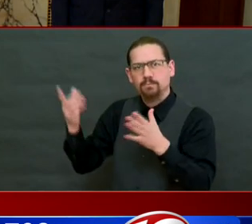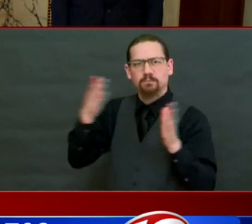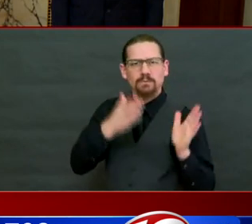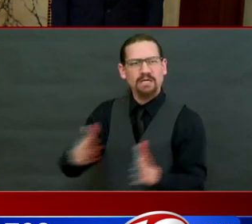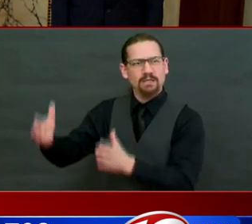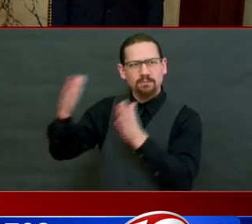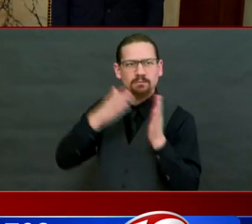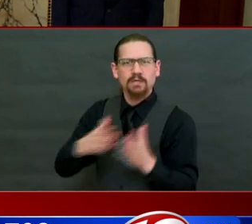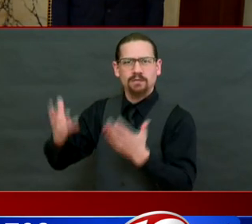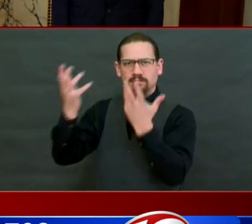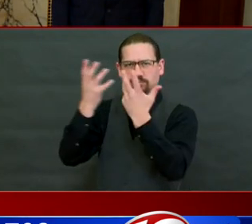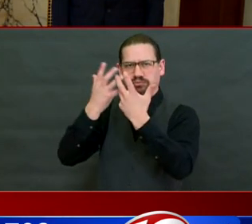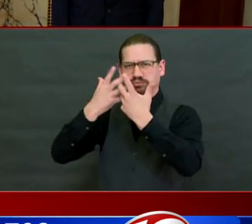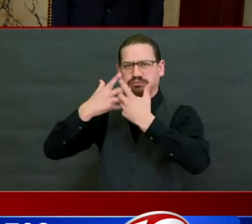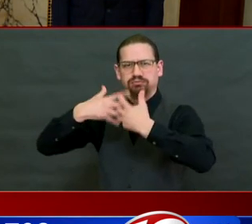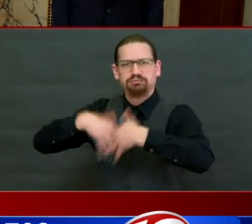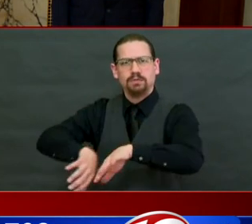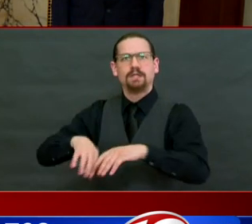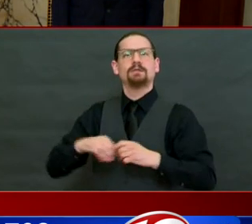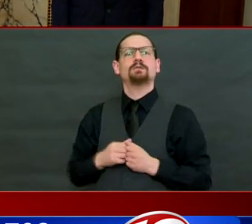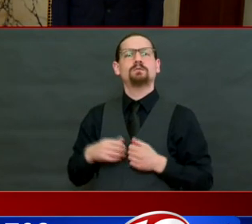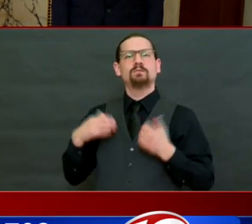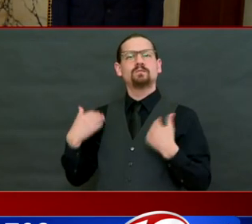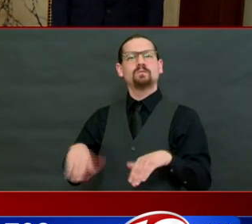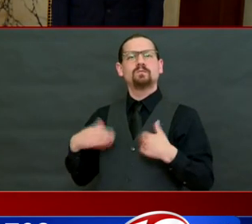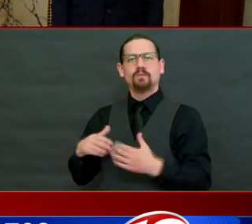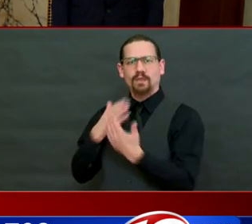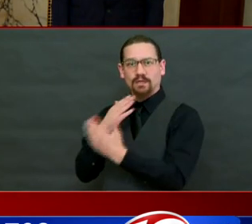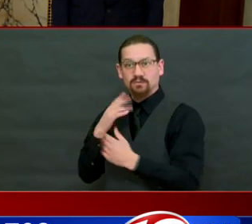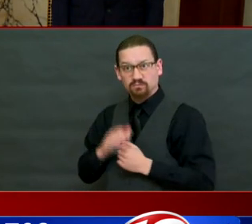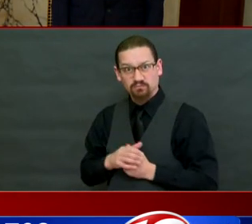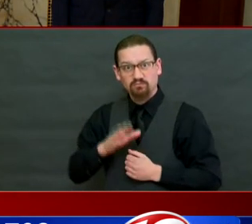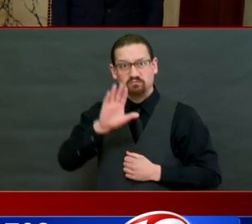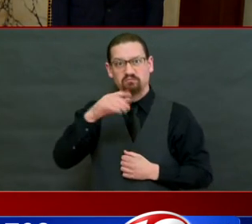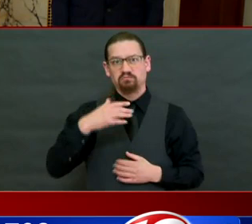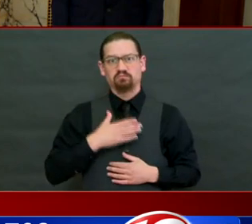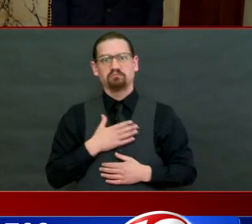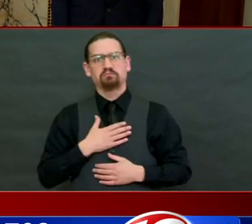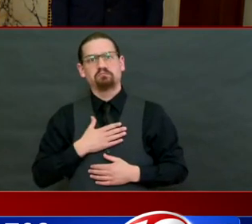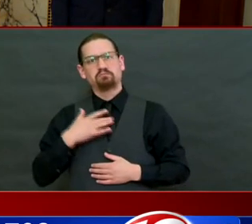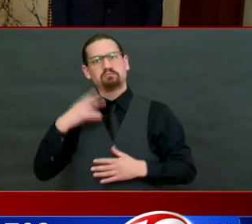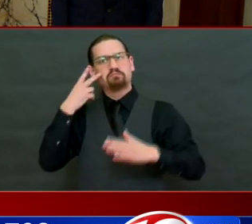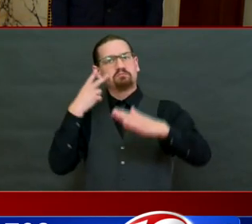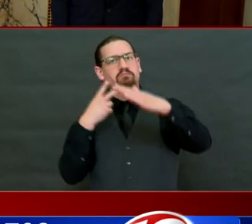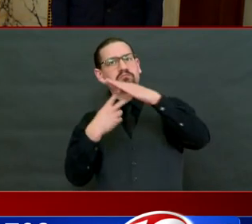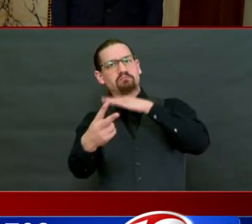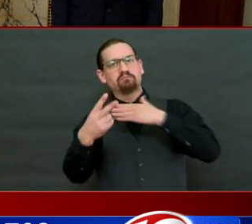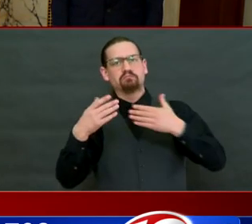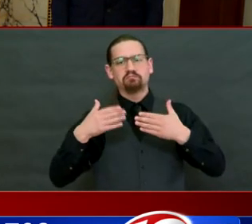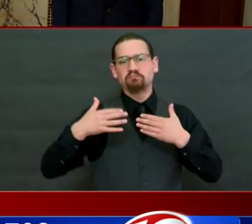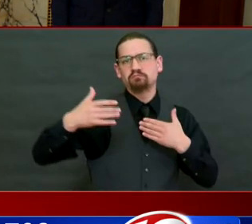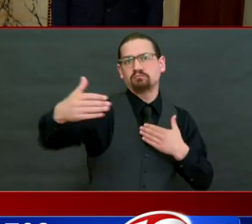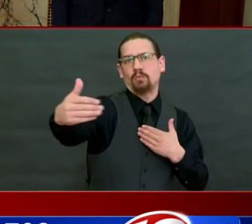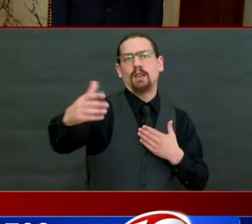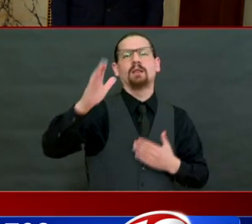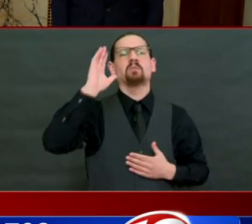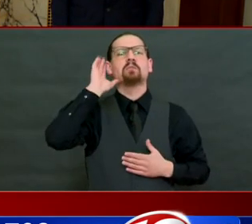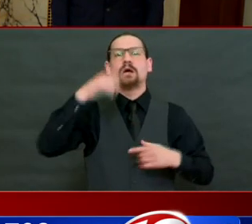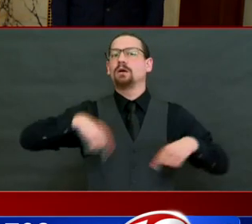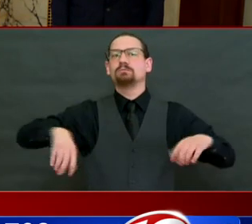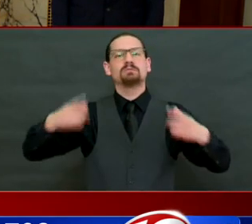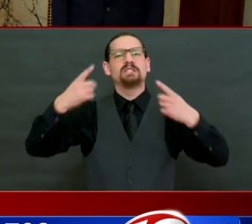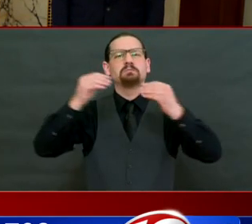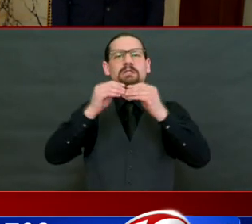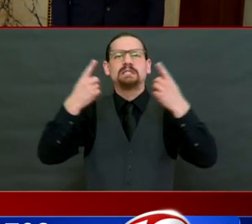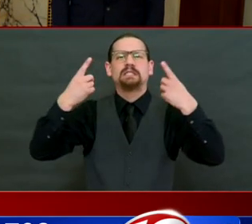thriving, and we really do believe on the other end, we're going to be stronger. We're going to have businesses be more digitally